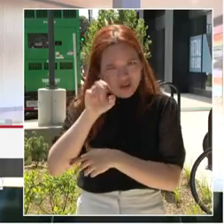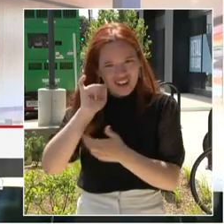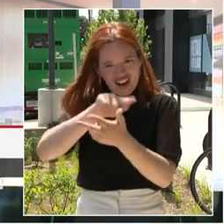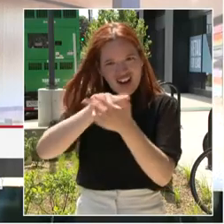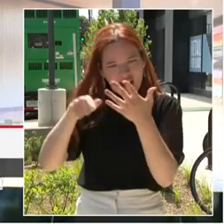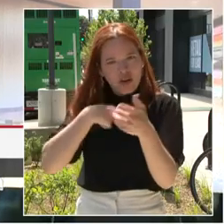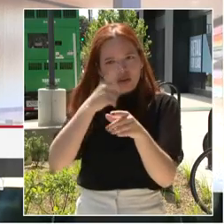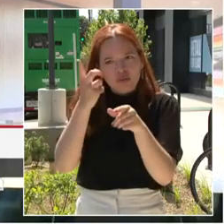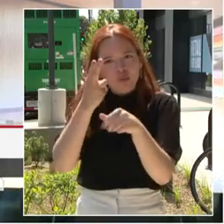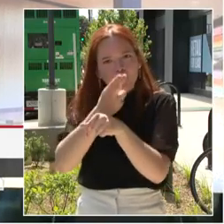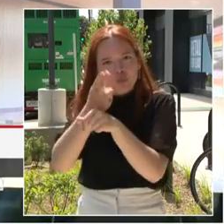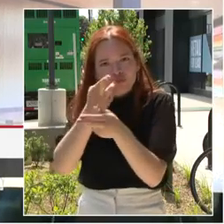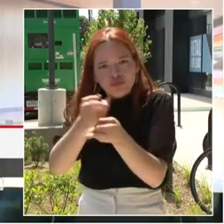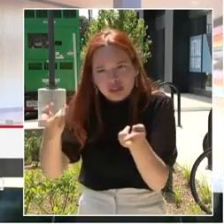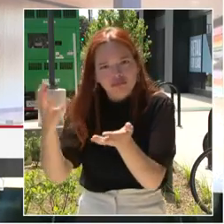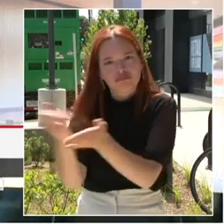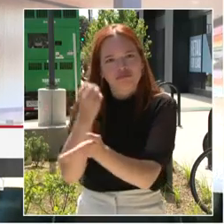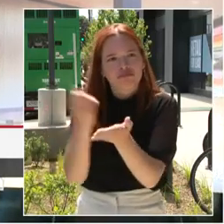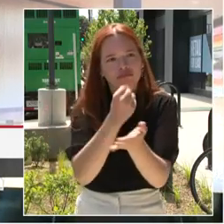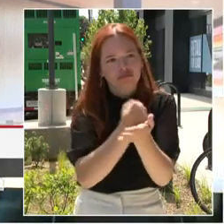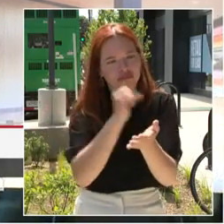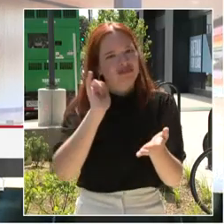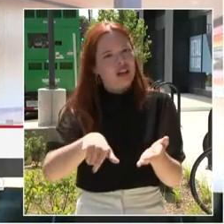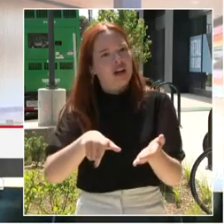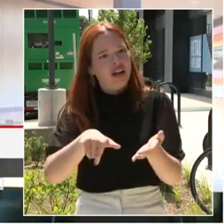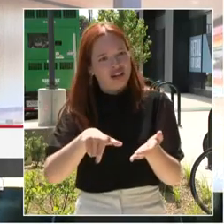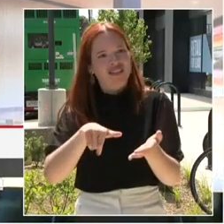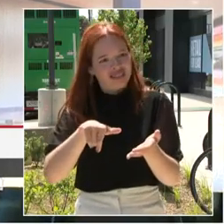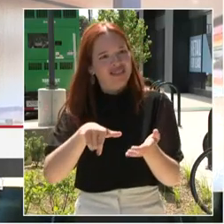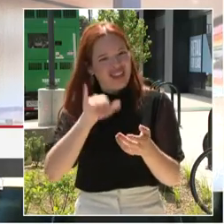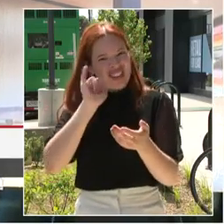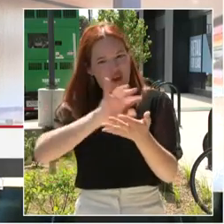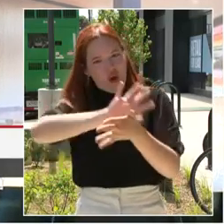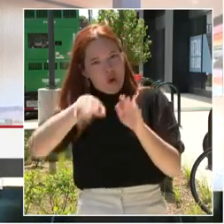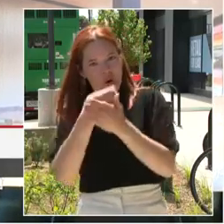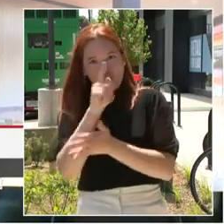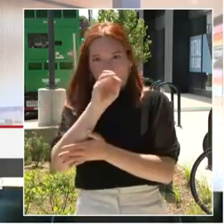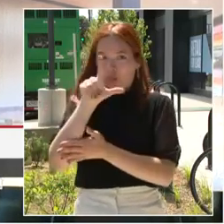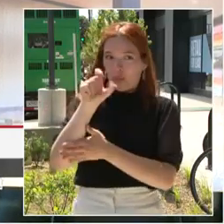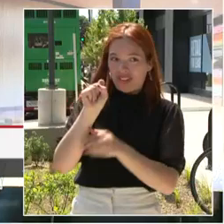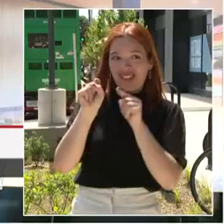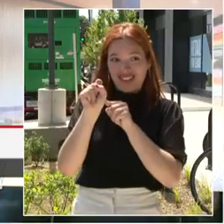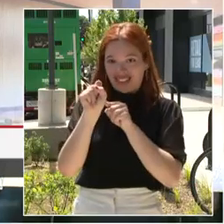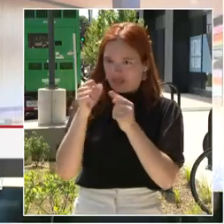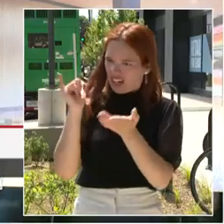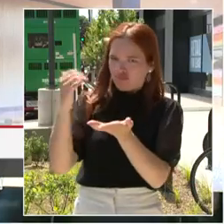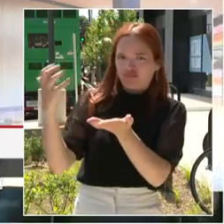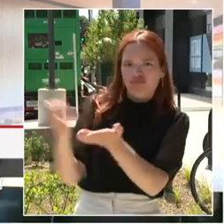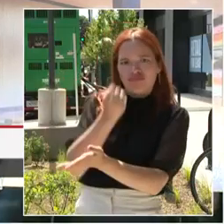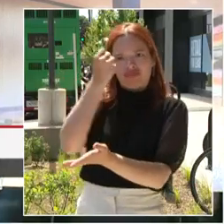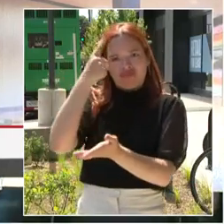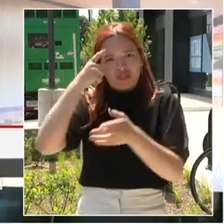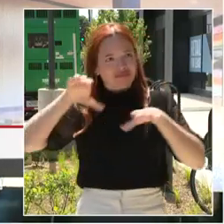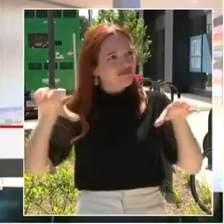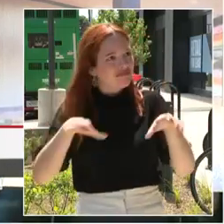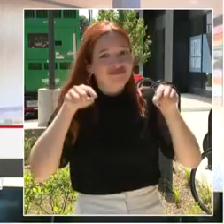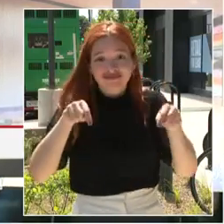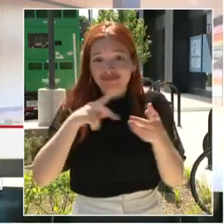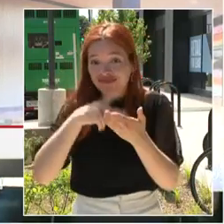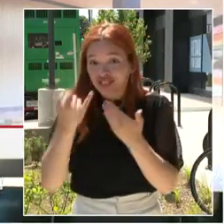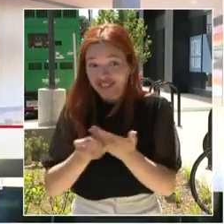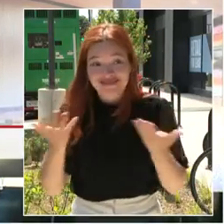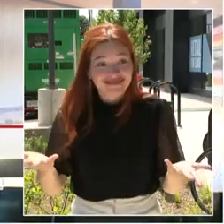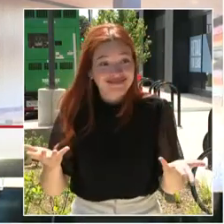development tools in my toolbox, we used a good number of those tools to bring this project to